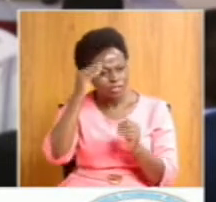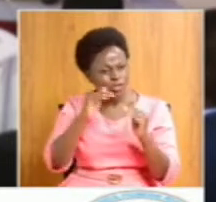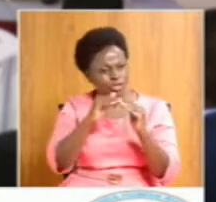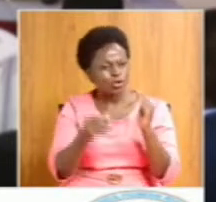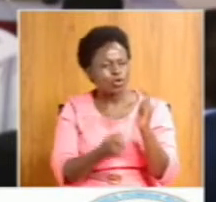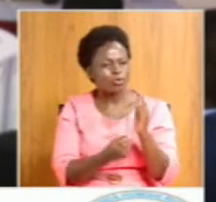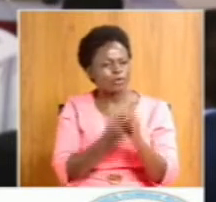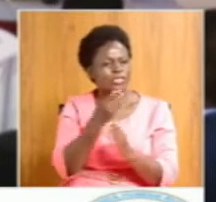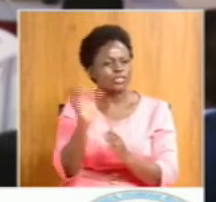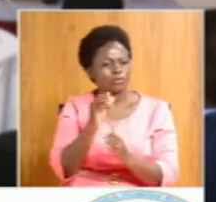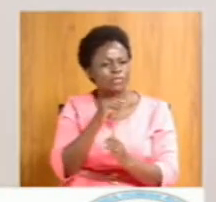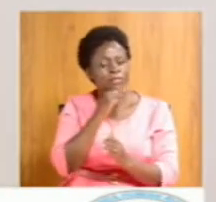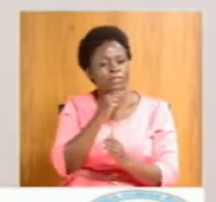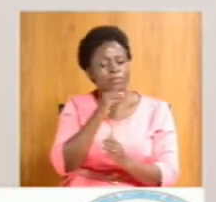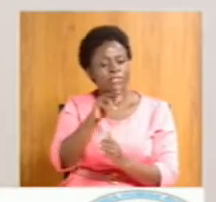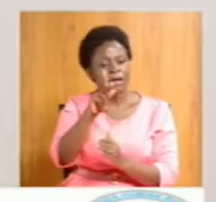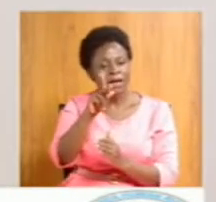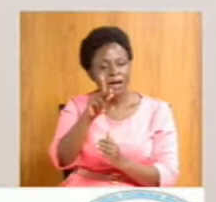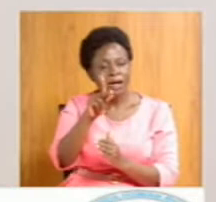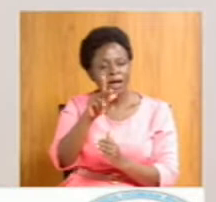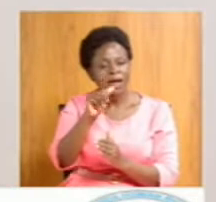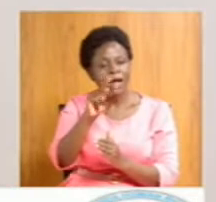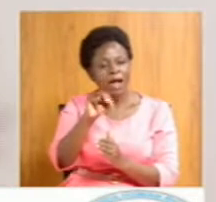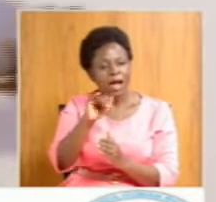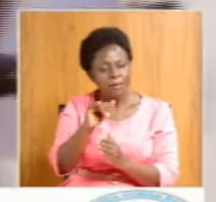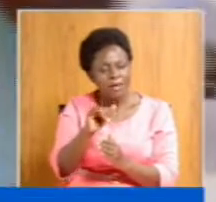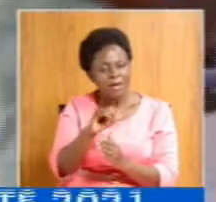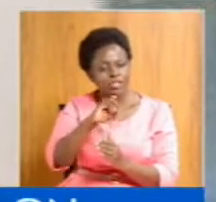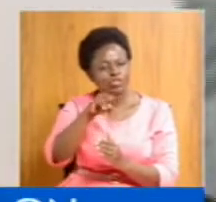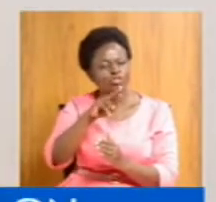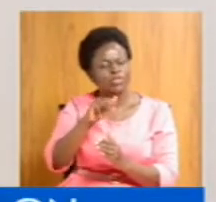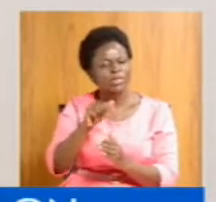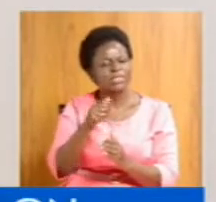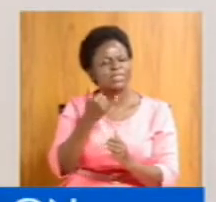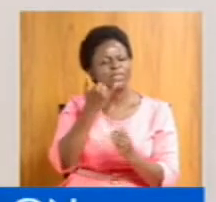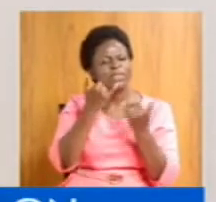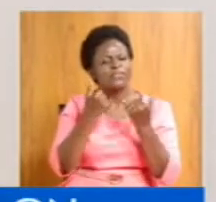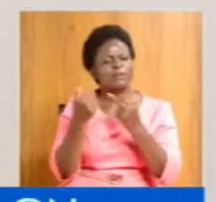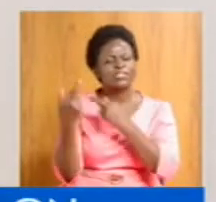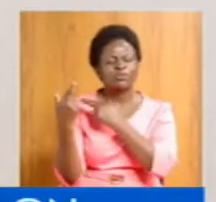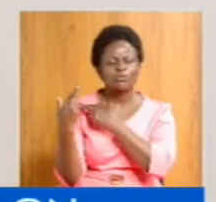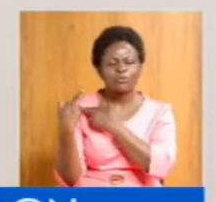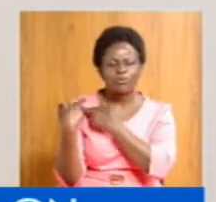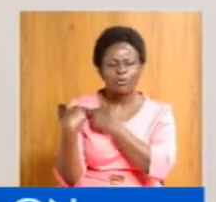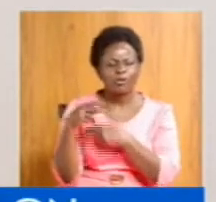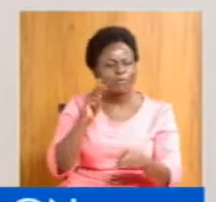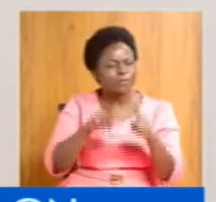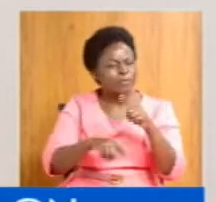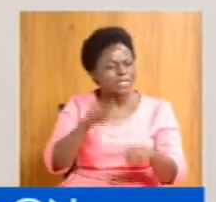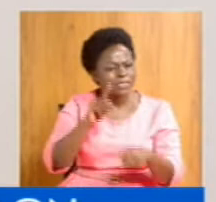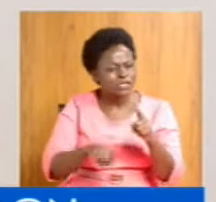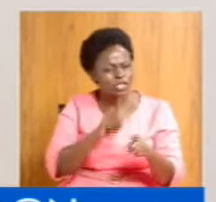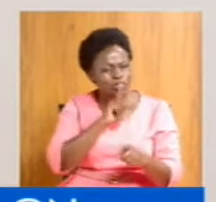Opportunities Commission, Mr. Kamya Julius, telling us the role of citizen participation in ensuring quality of public